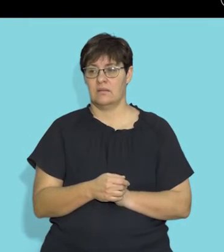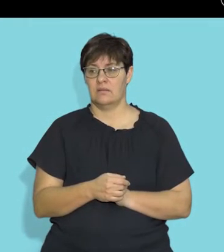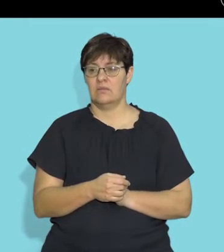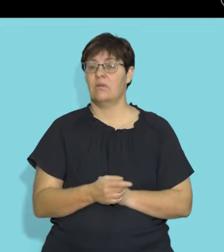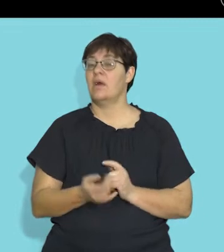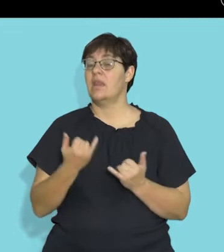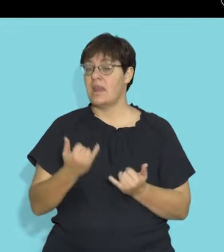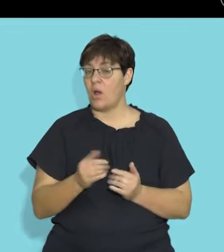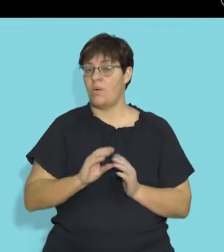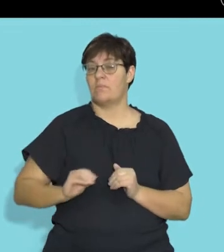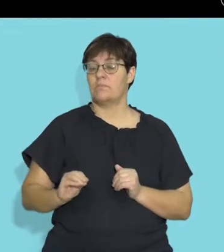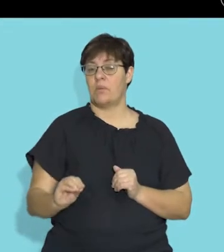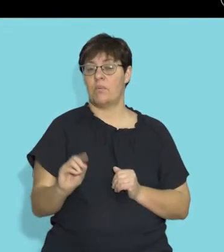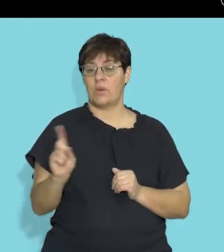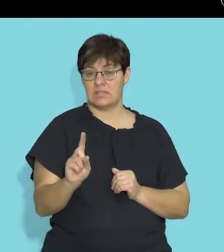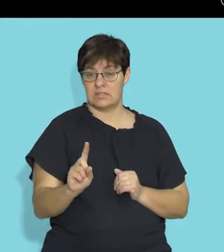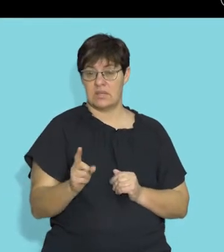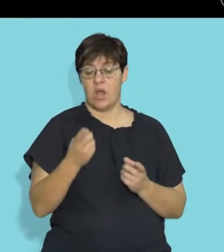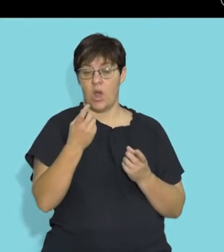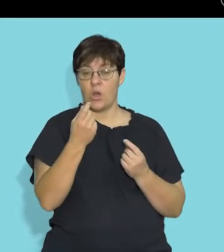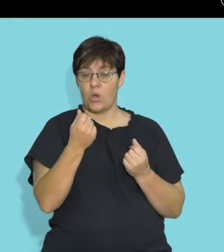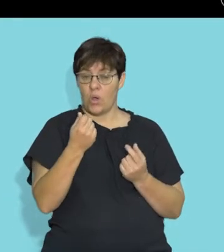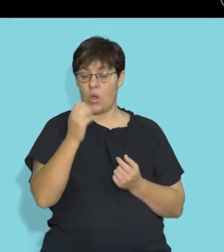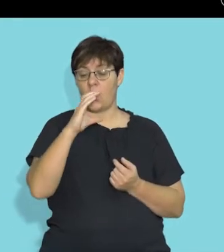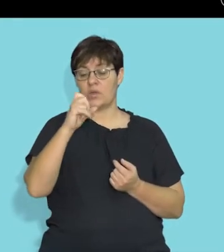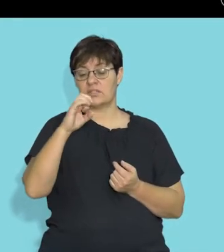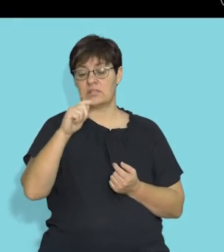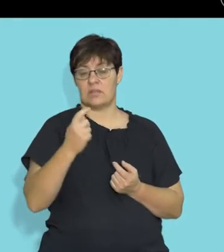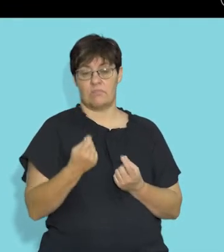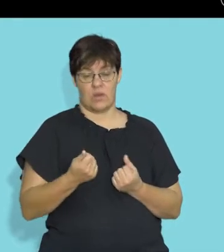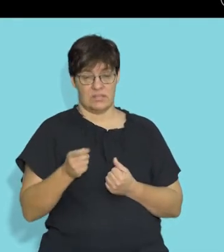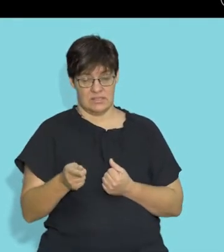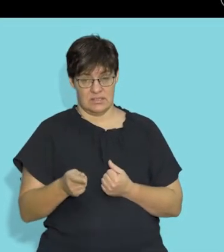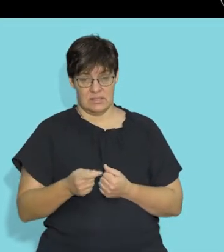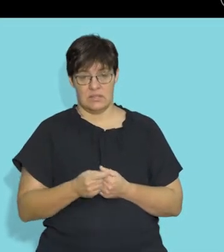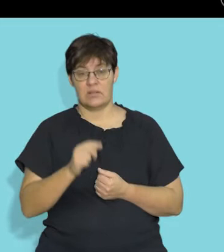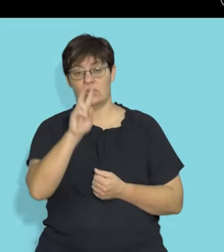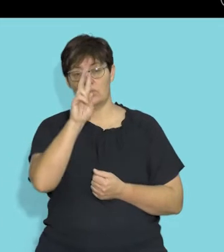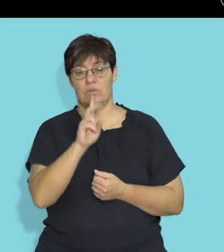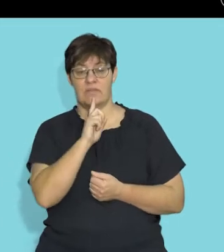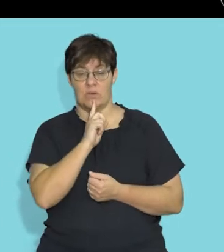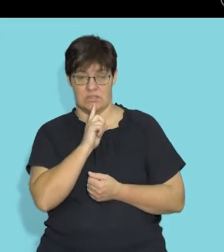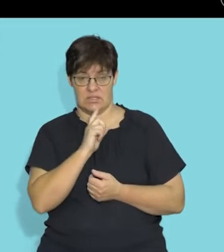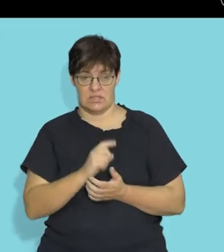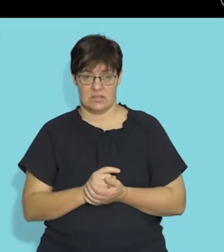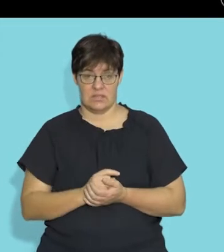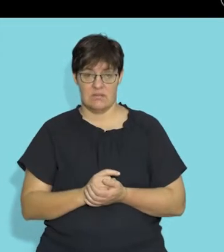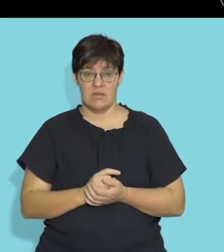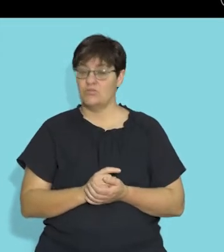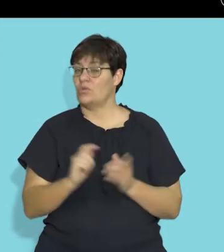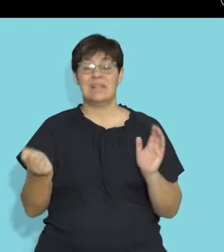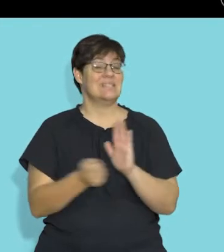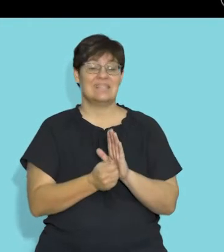you have to now enter the cost price of those goods, which is 2,000 Rand. Not the